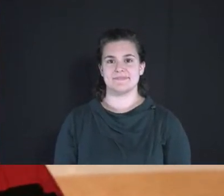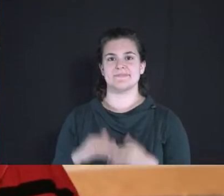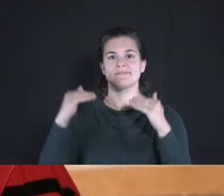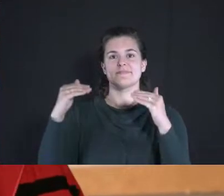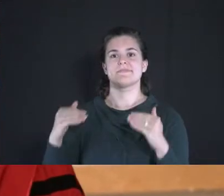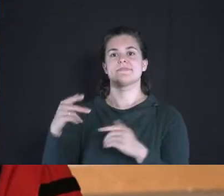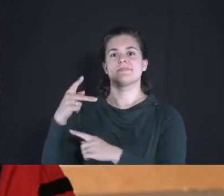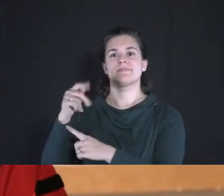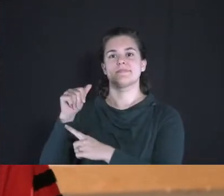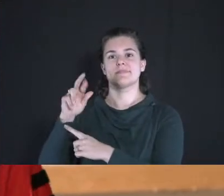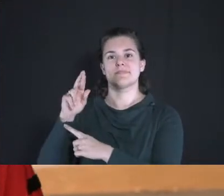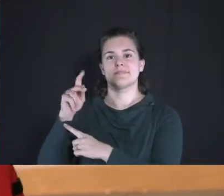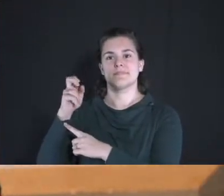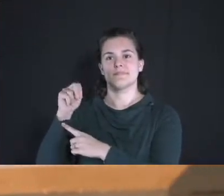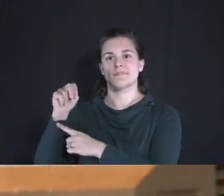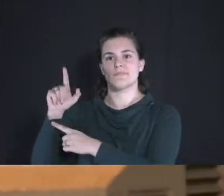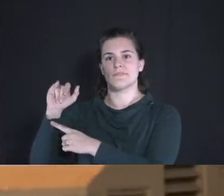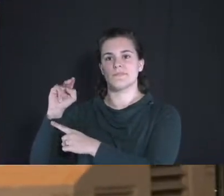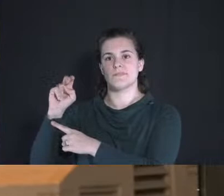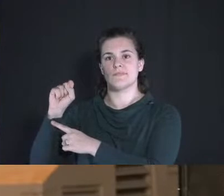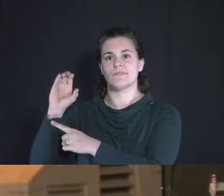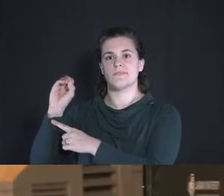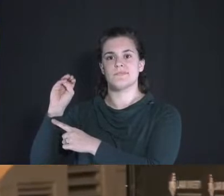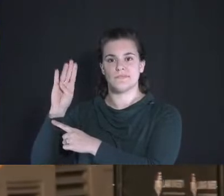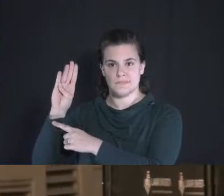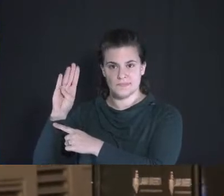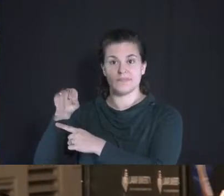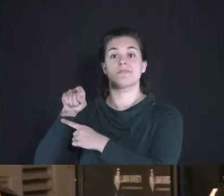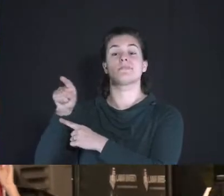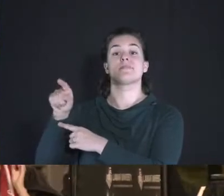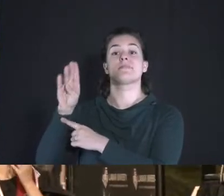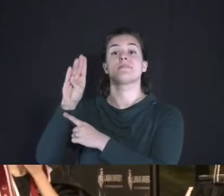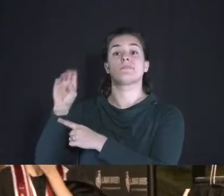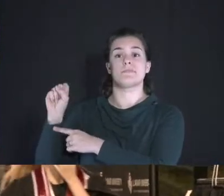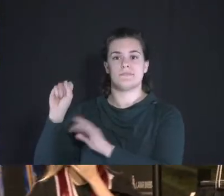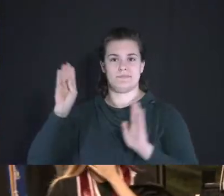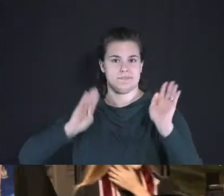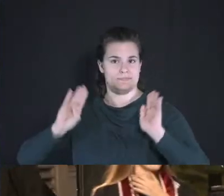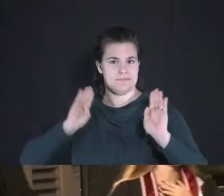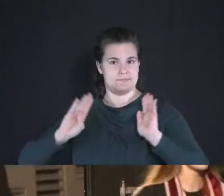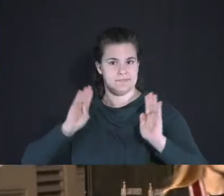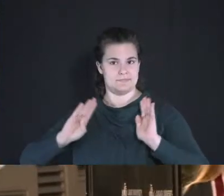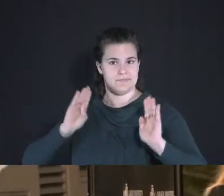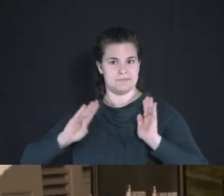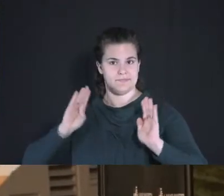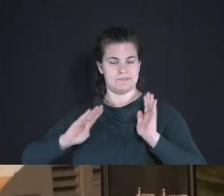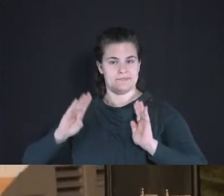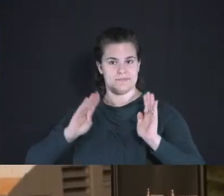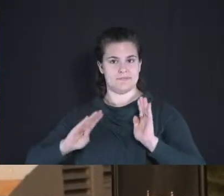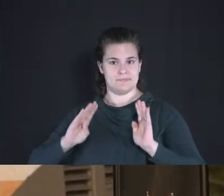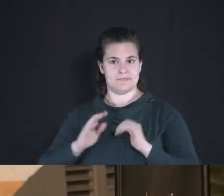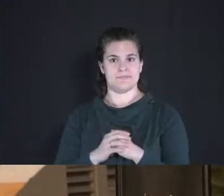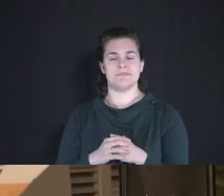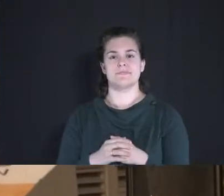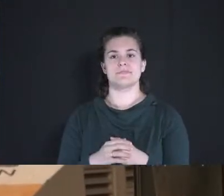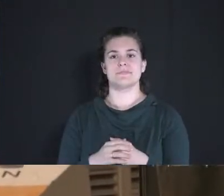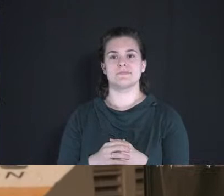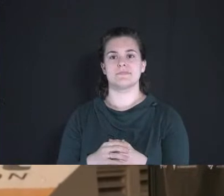Parker Limscomb, Bachelor of Science in Biology from Mauriceville,